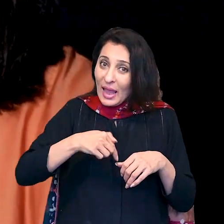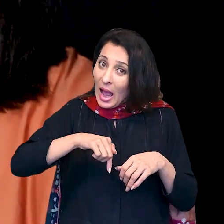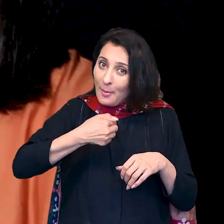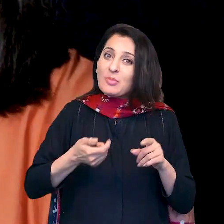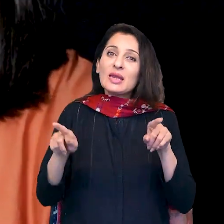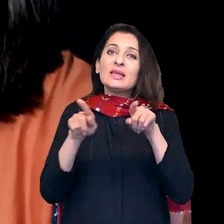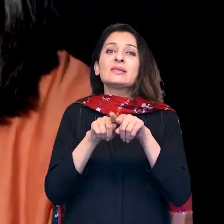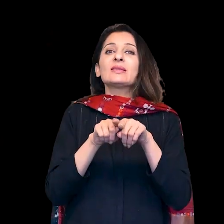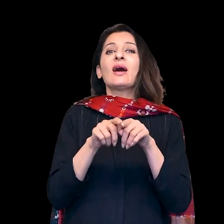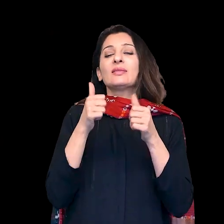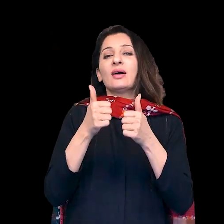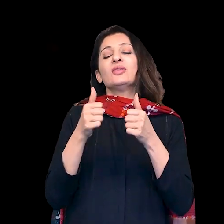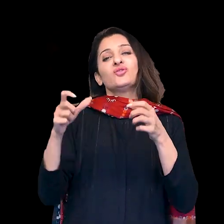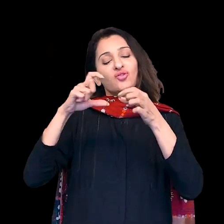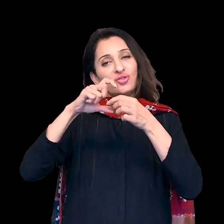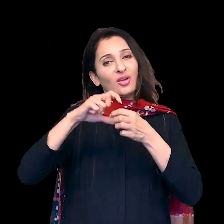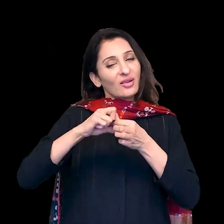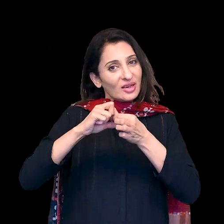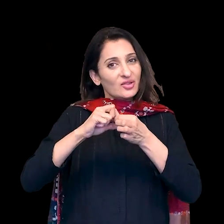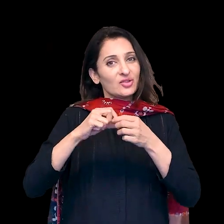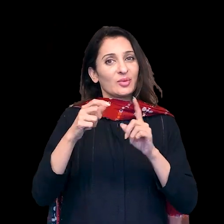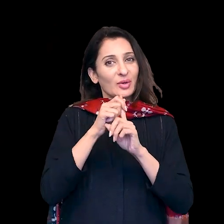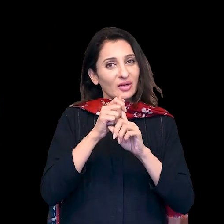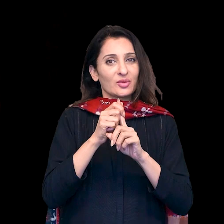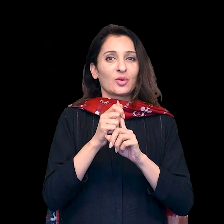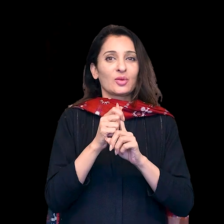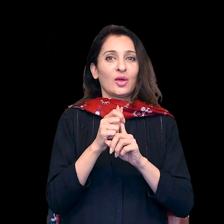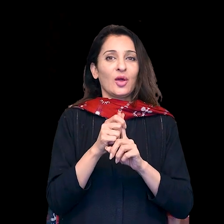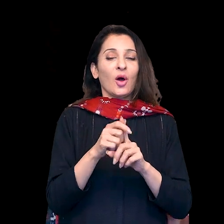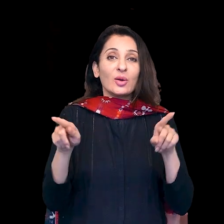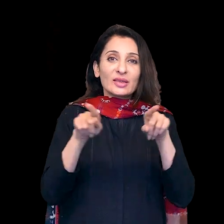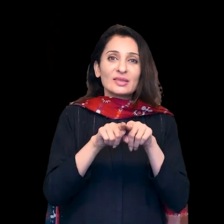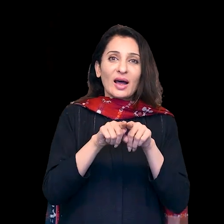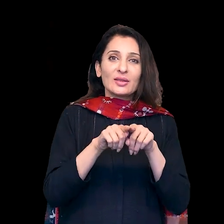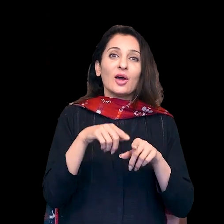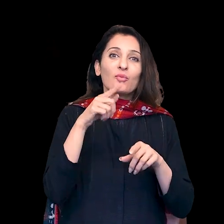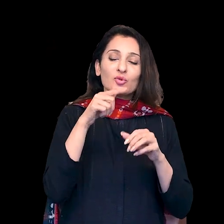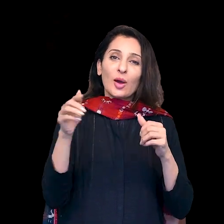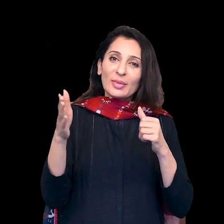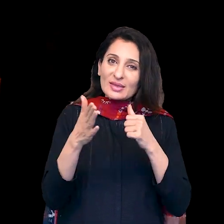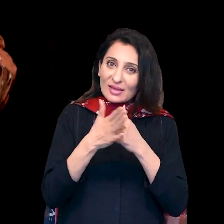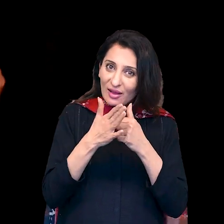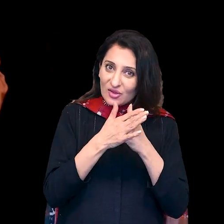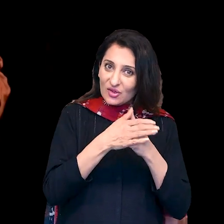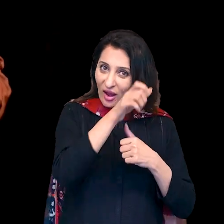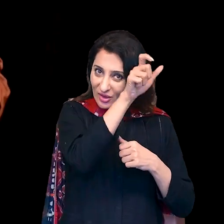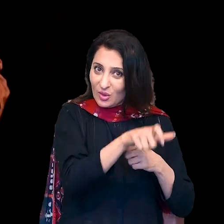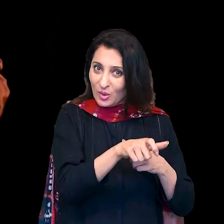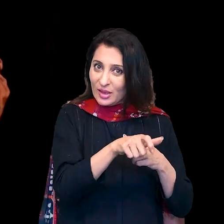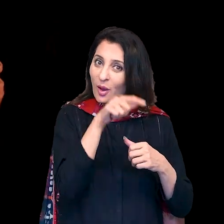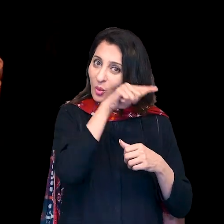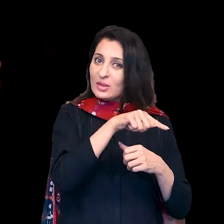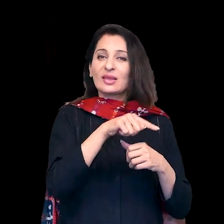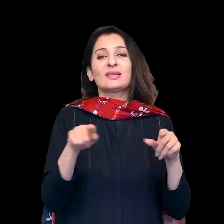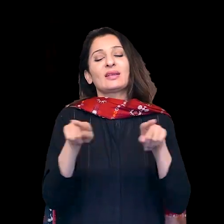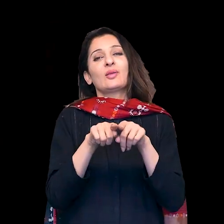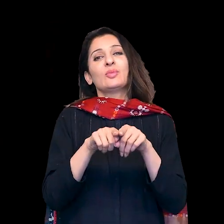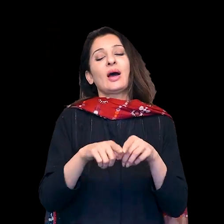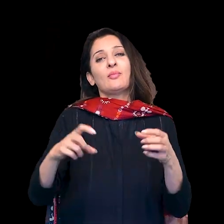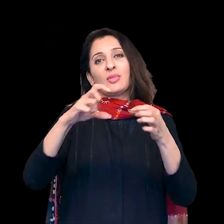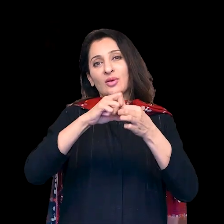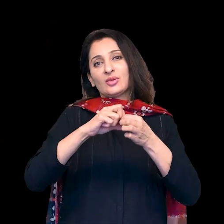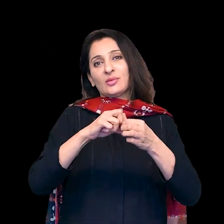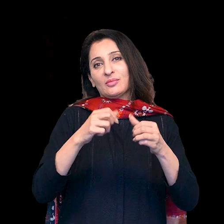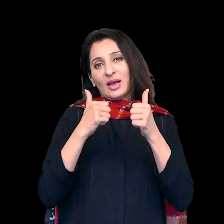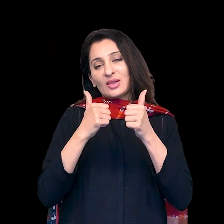relationship with your own partner. There's often one person in a couple, one who is afraid to lose the other person, which is they're afraid they're going